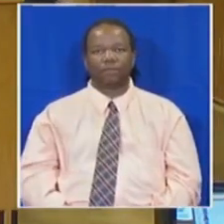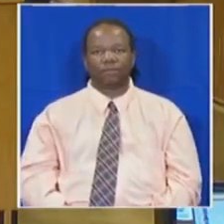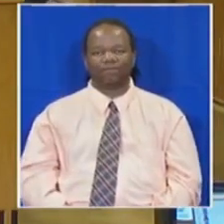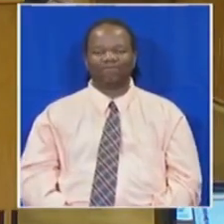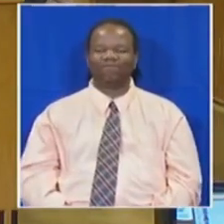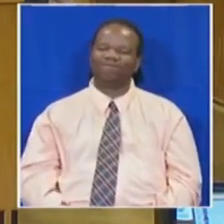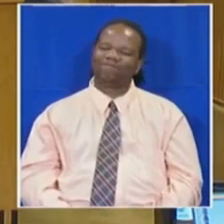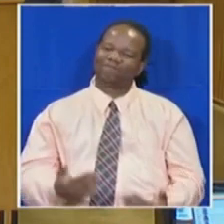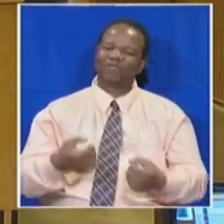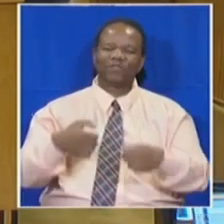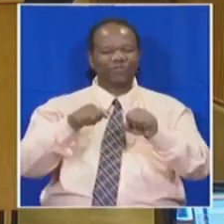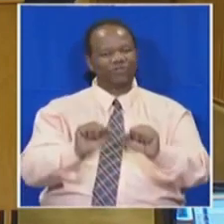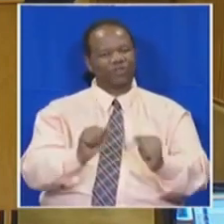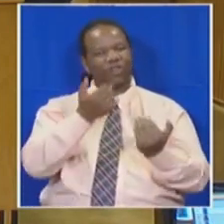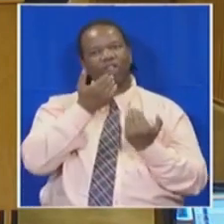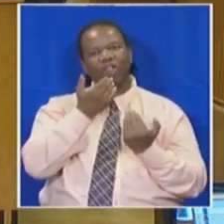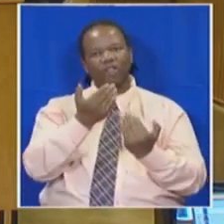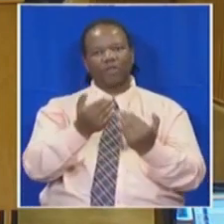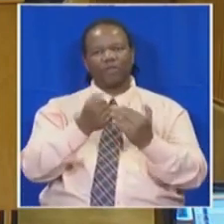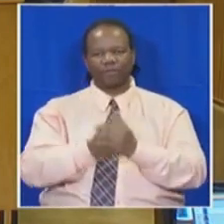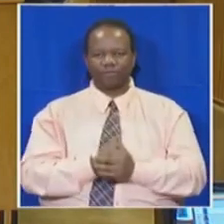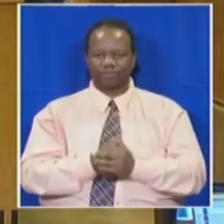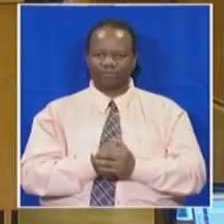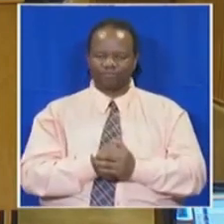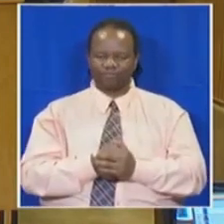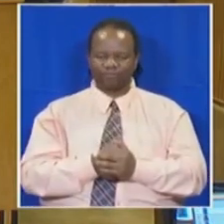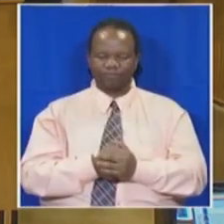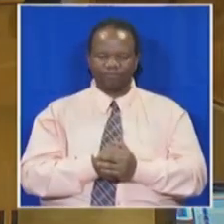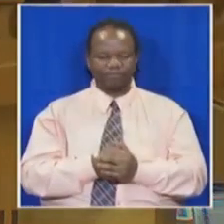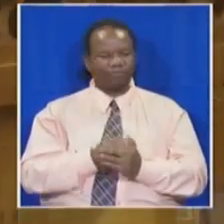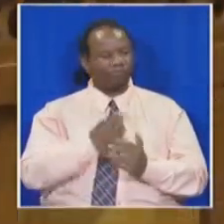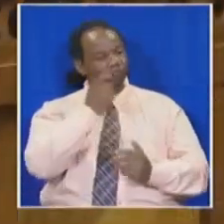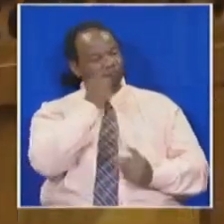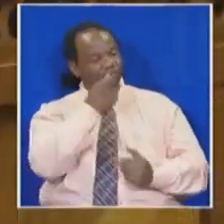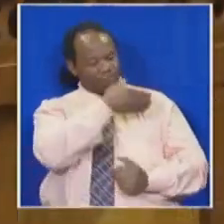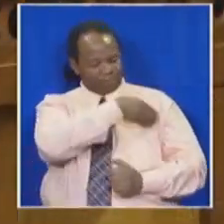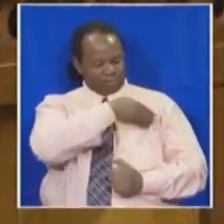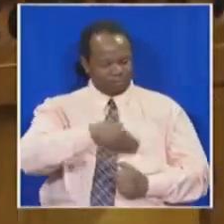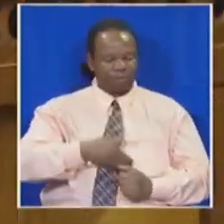Thank you very much, Chairperson. Mr. President,